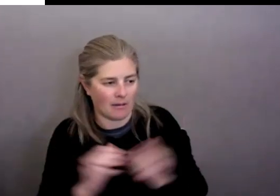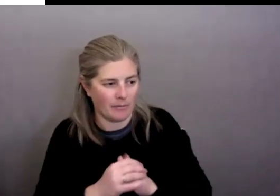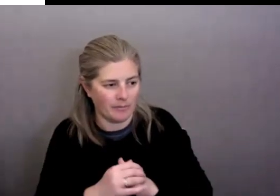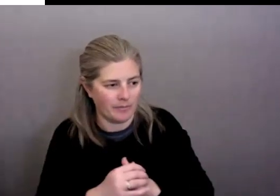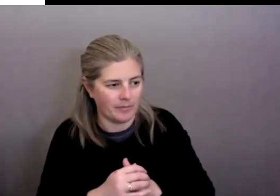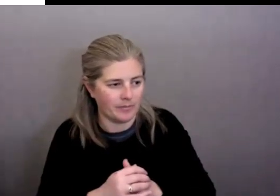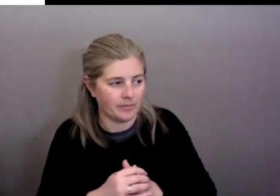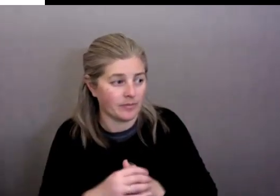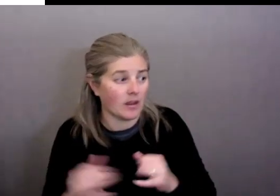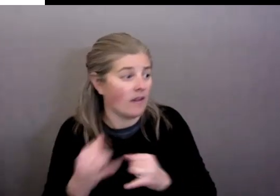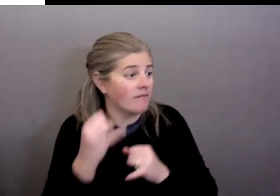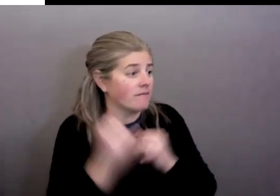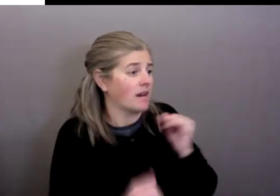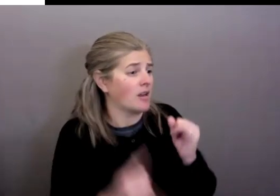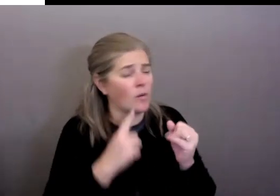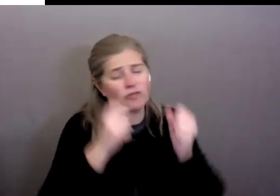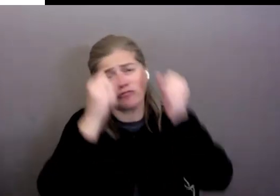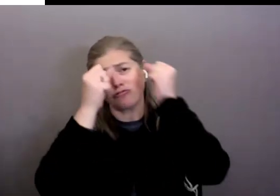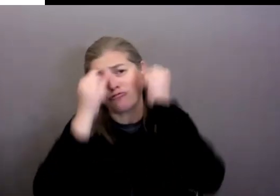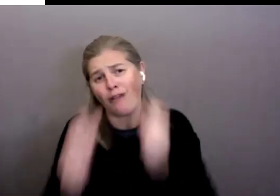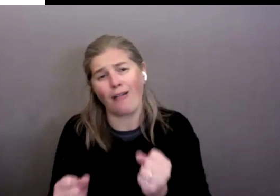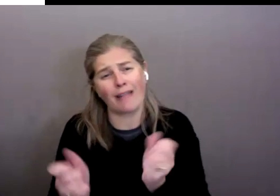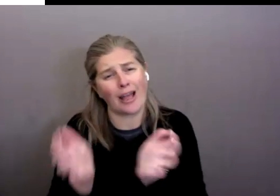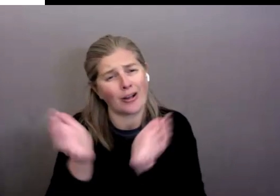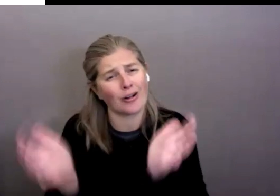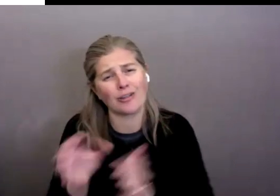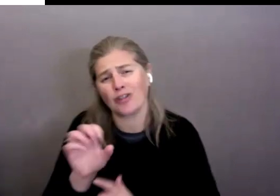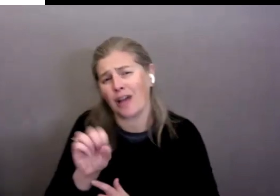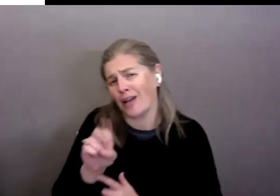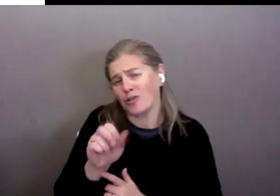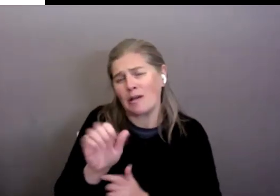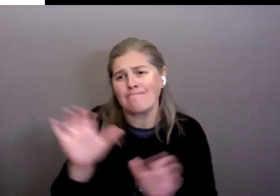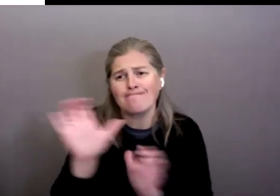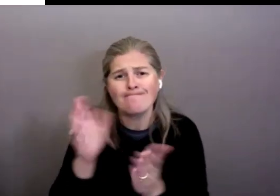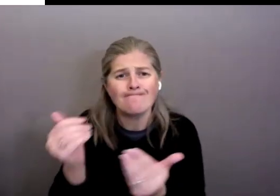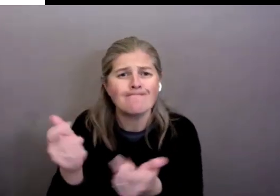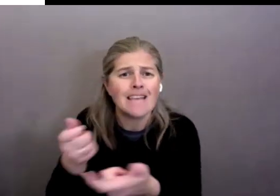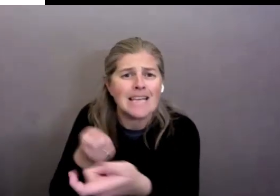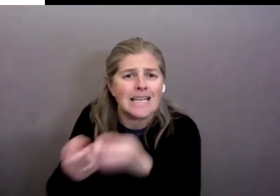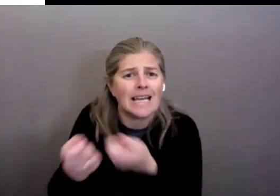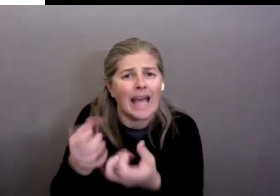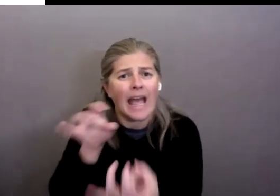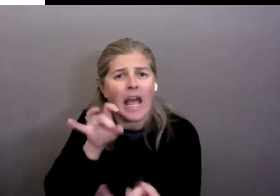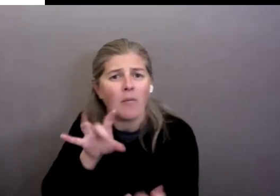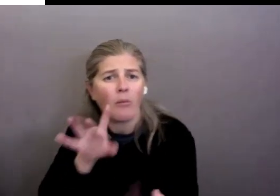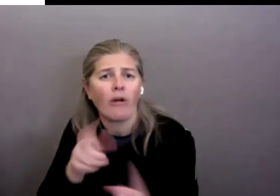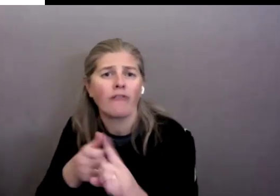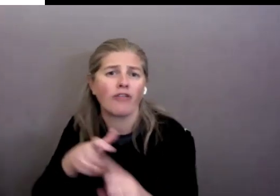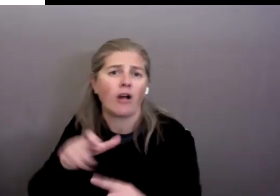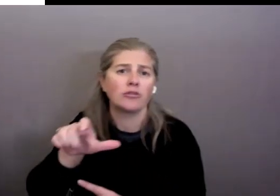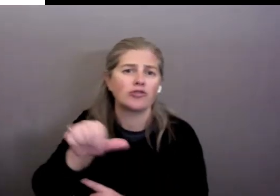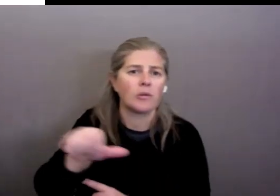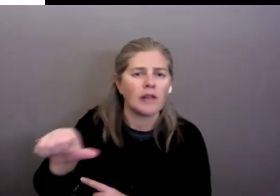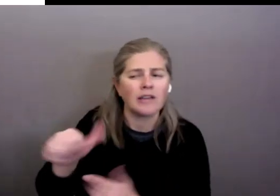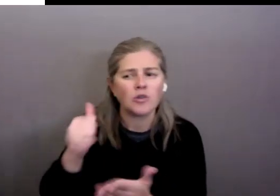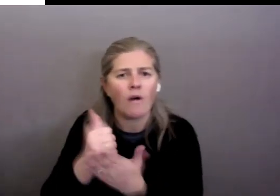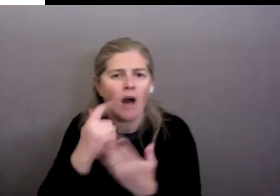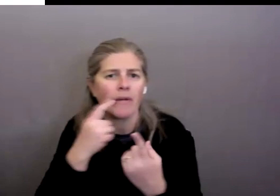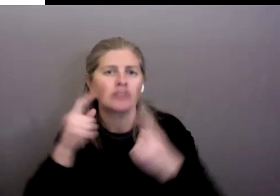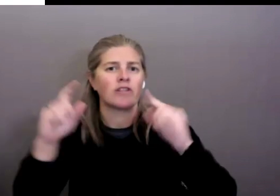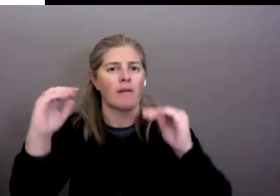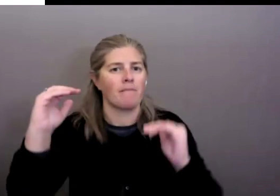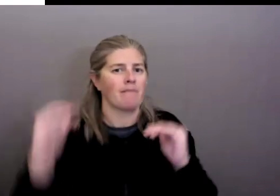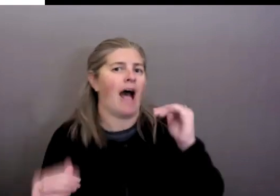And finally, we strongly encourage SUAs to seek input on proposed approval processes from AAAs to help achieve a balanced